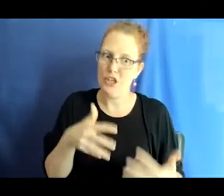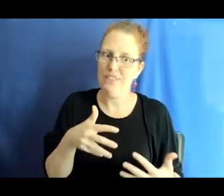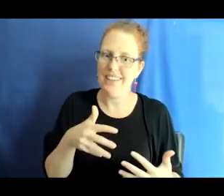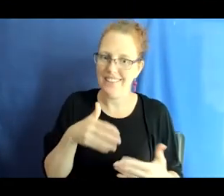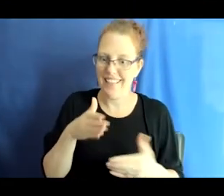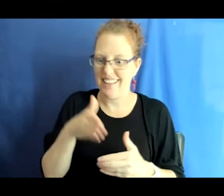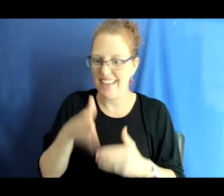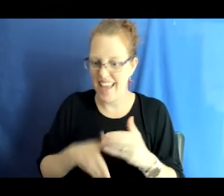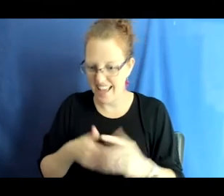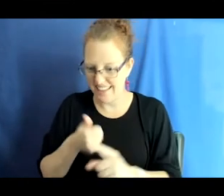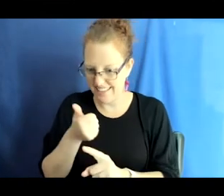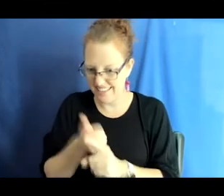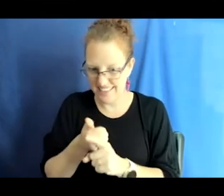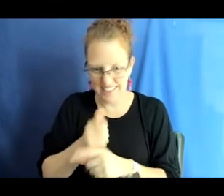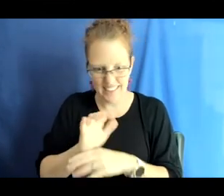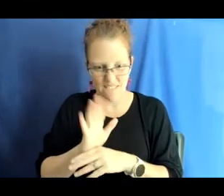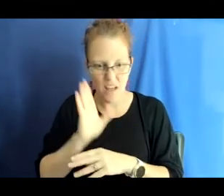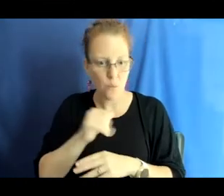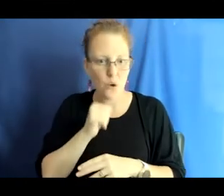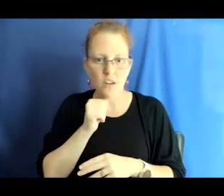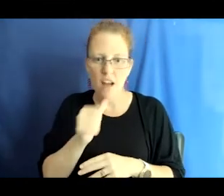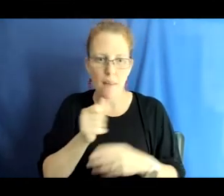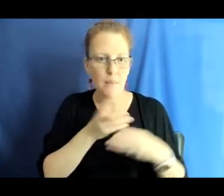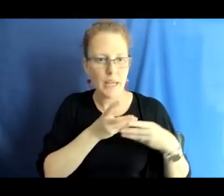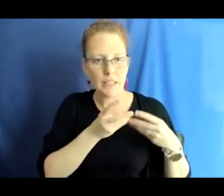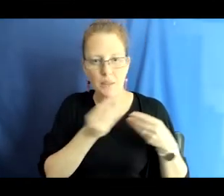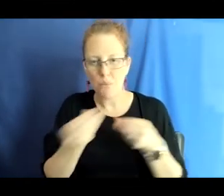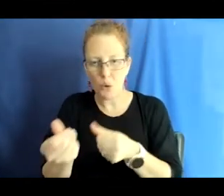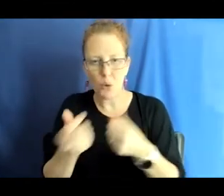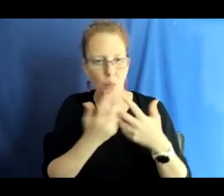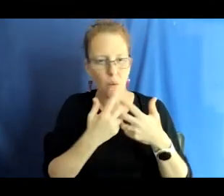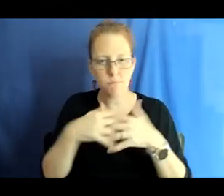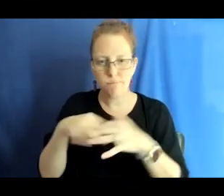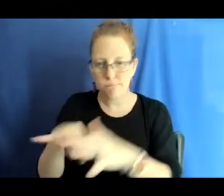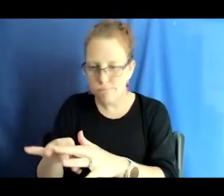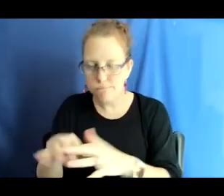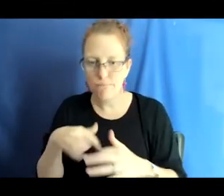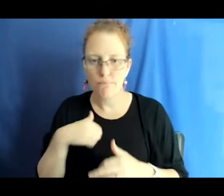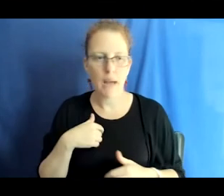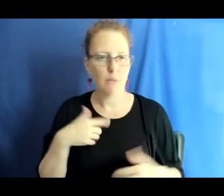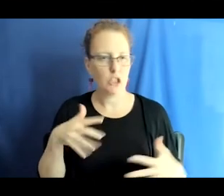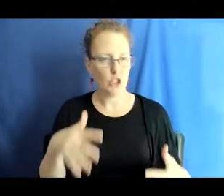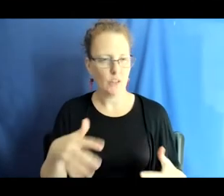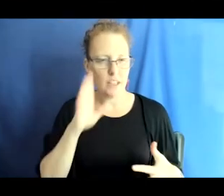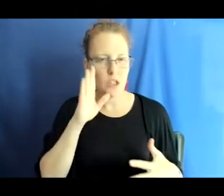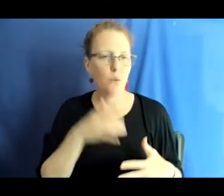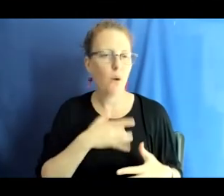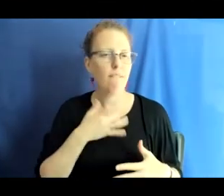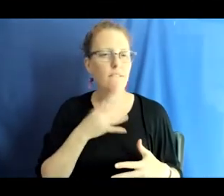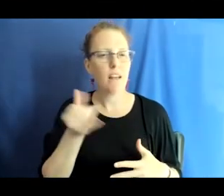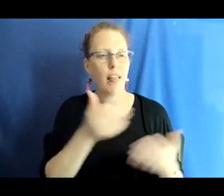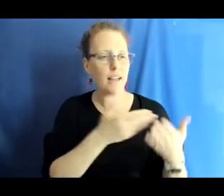like episodic and with all these like separated elements. And like getting everything to feel just as like one piece of